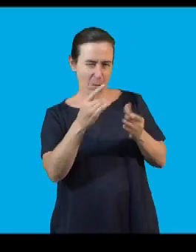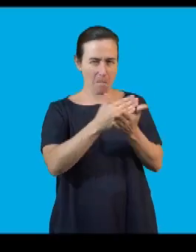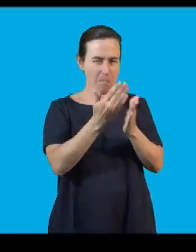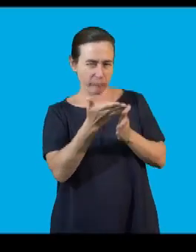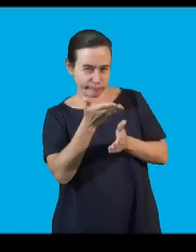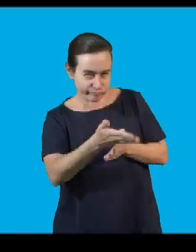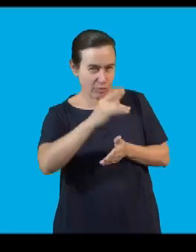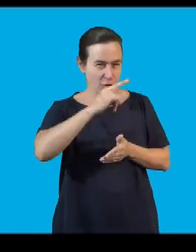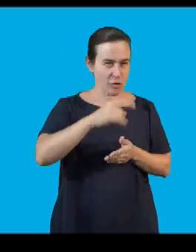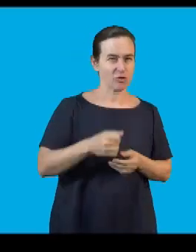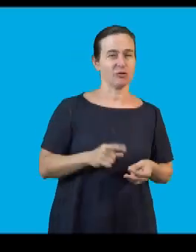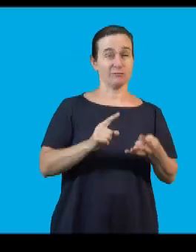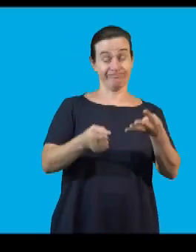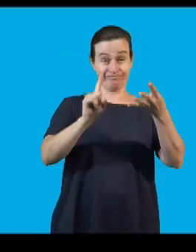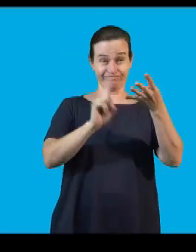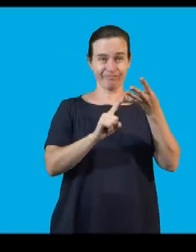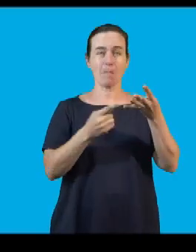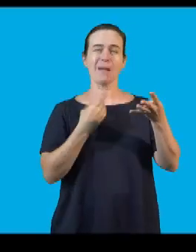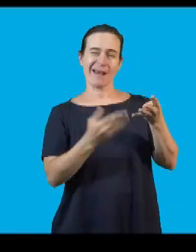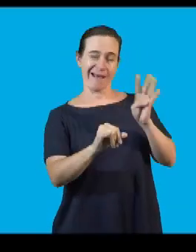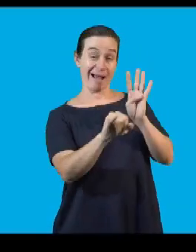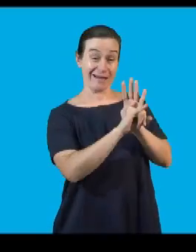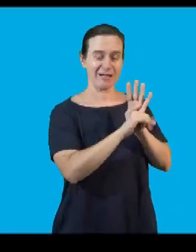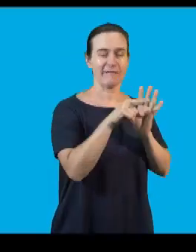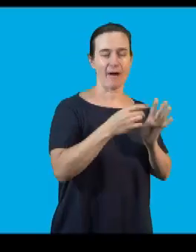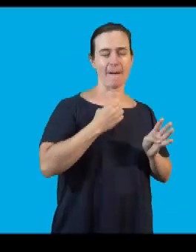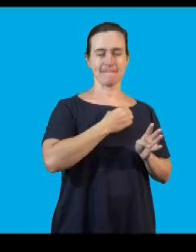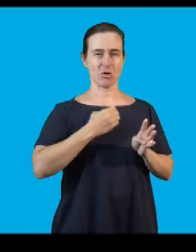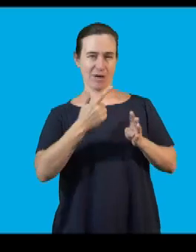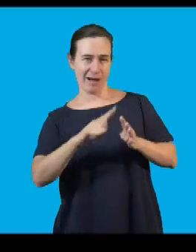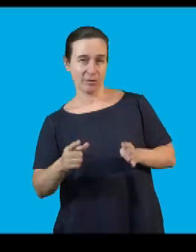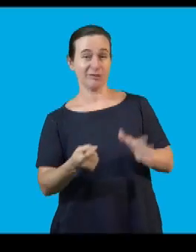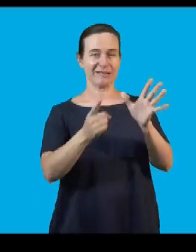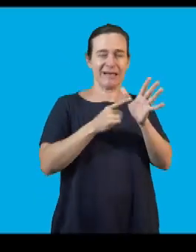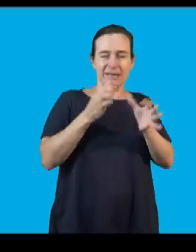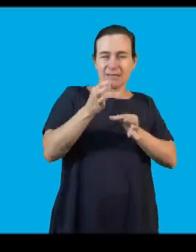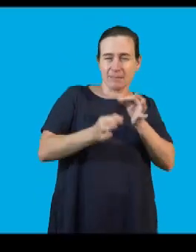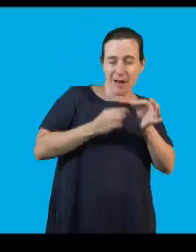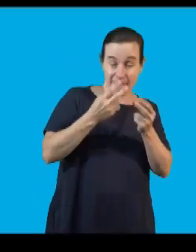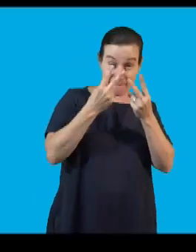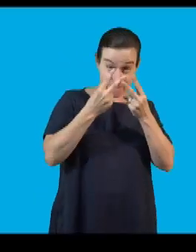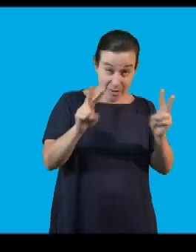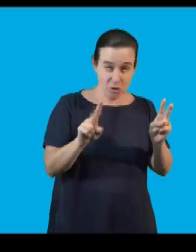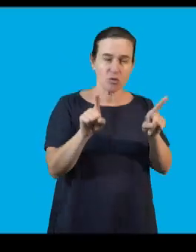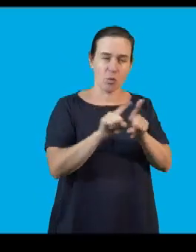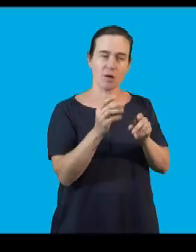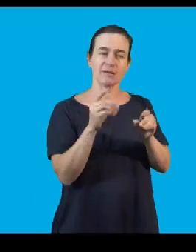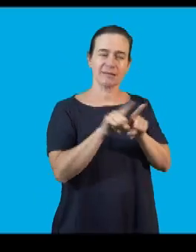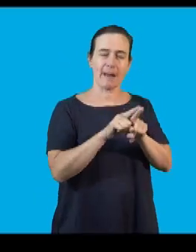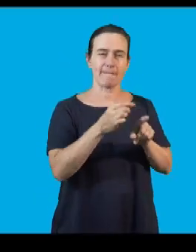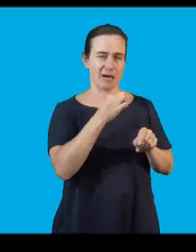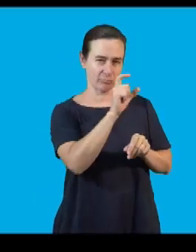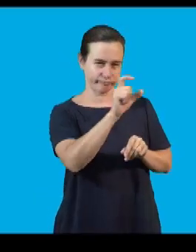of cartoons. You'll recognize the use of emotive language, describe the visual as well as verbal